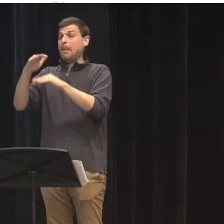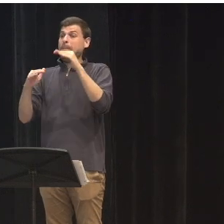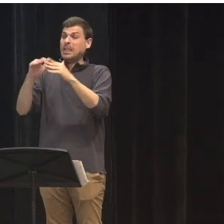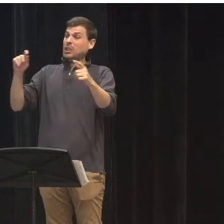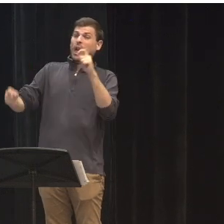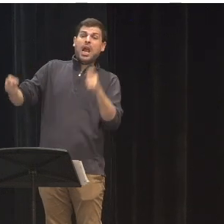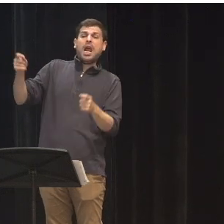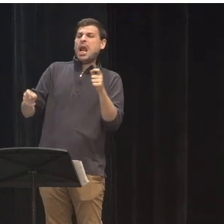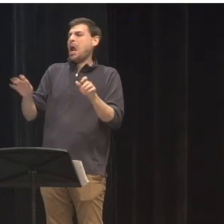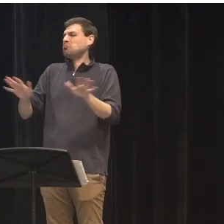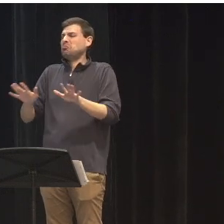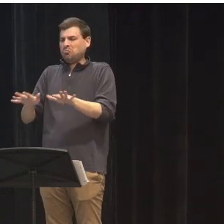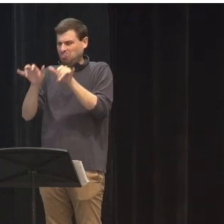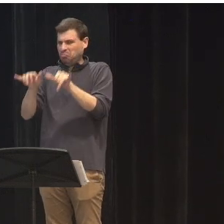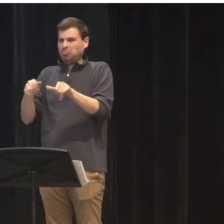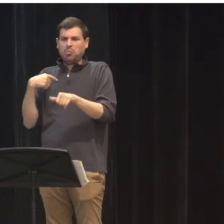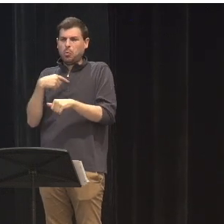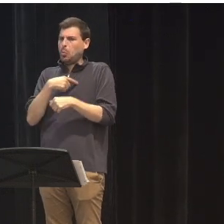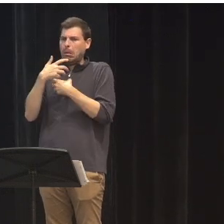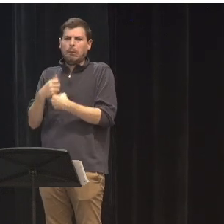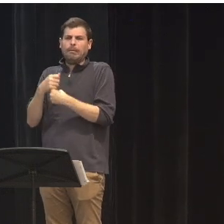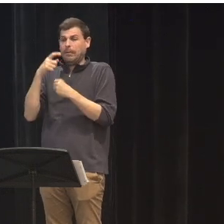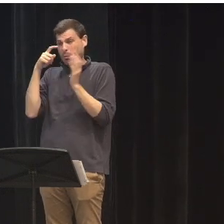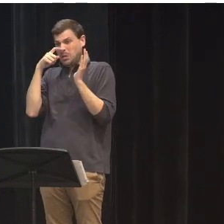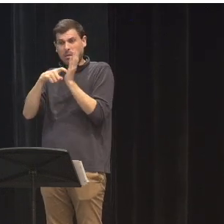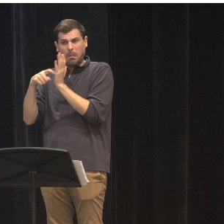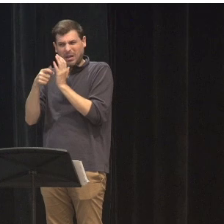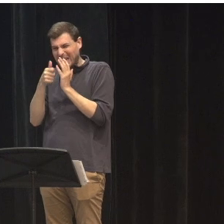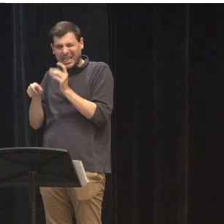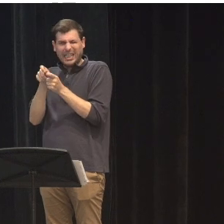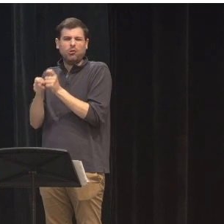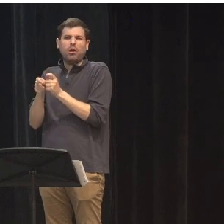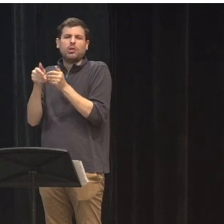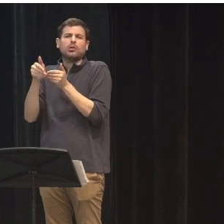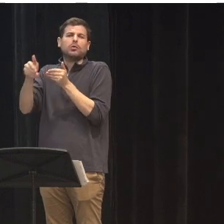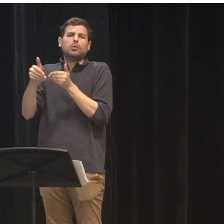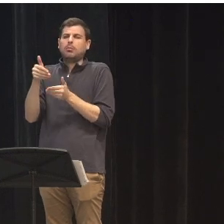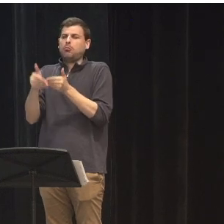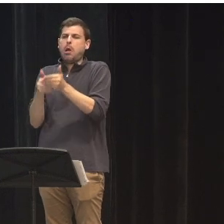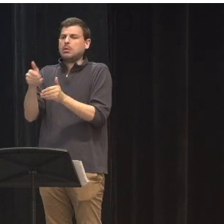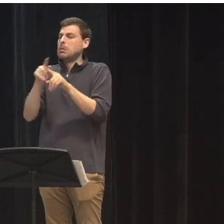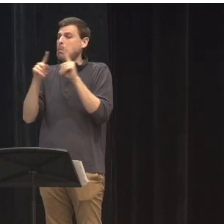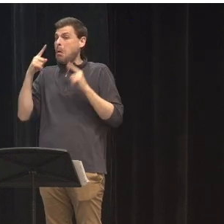Where possible, or where has been identified during the outreach process, some of the recreation facilities would be